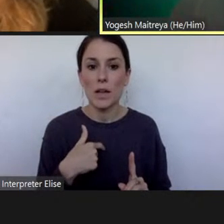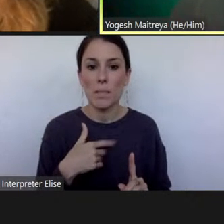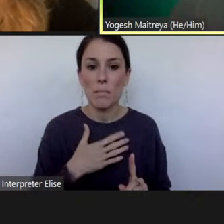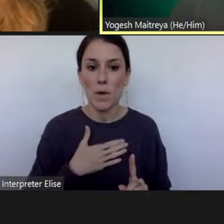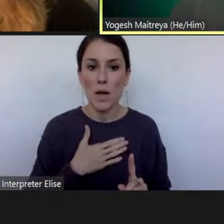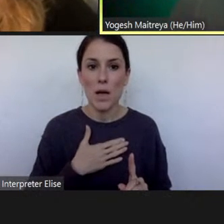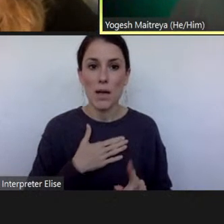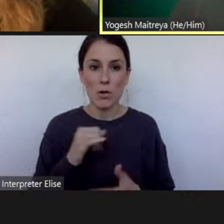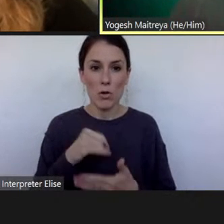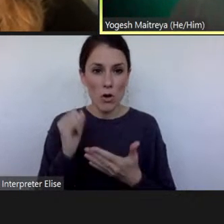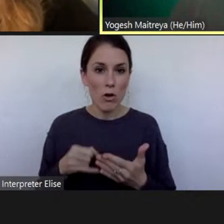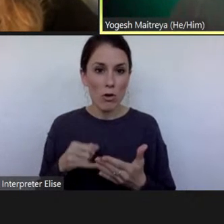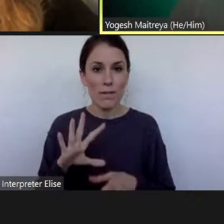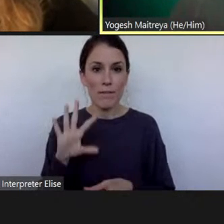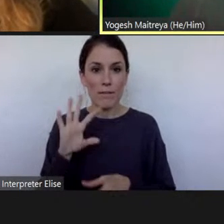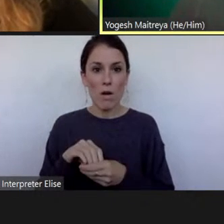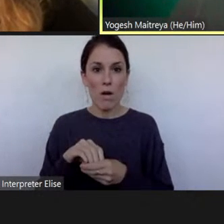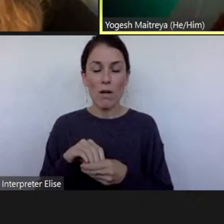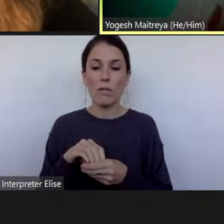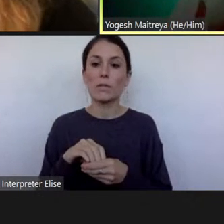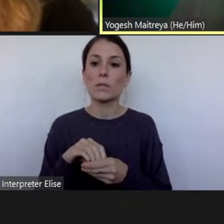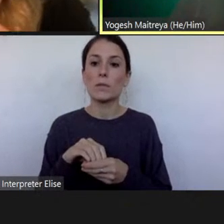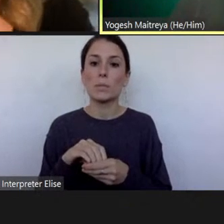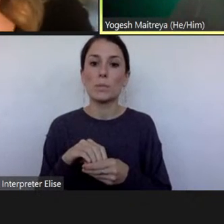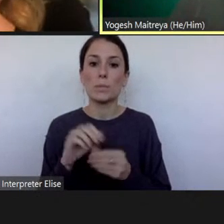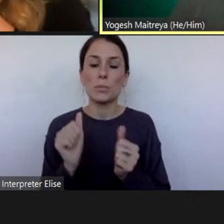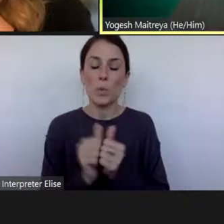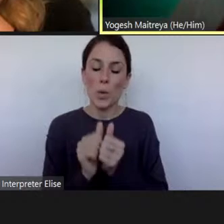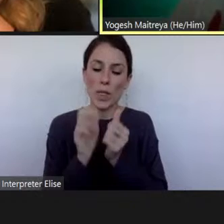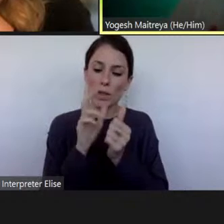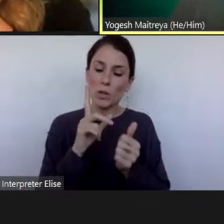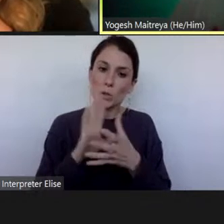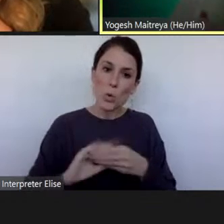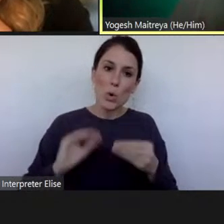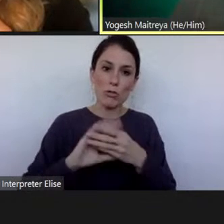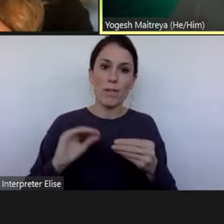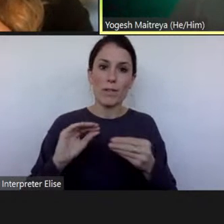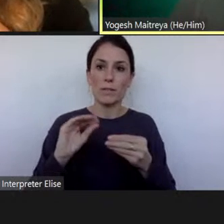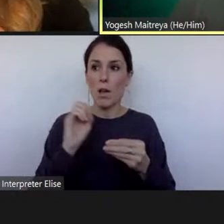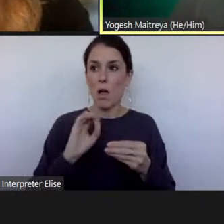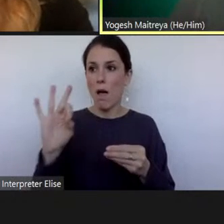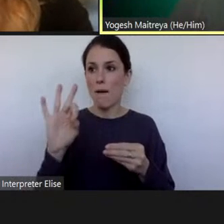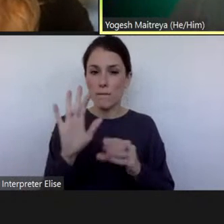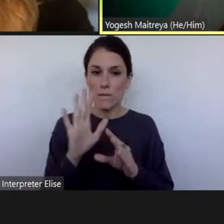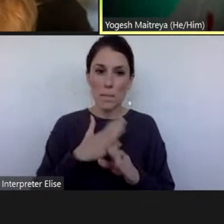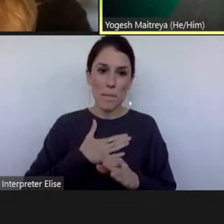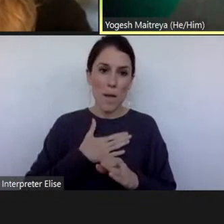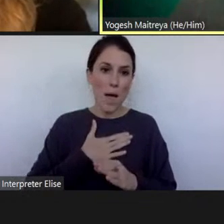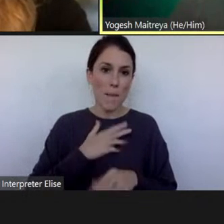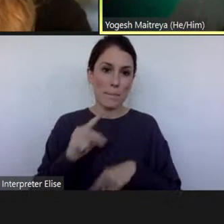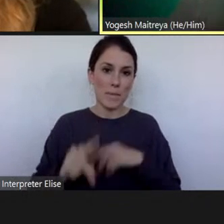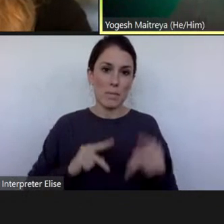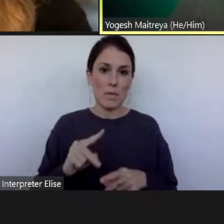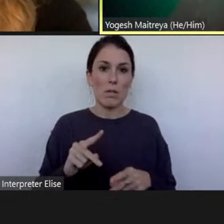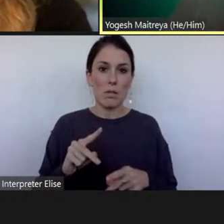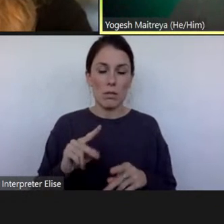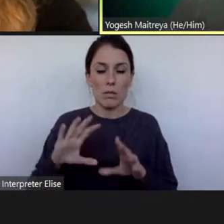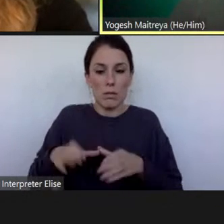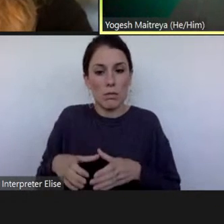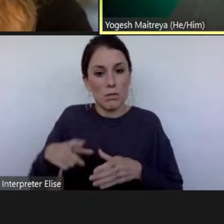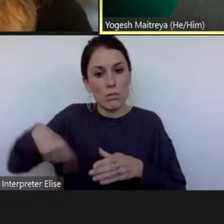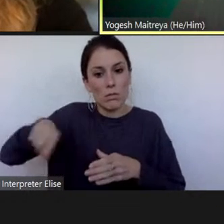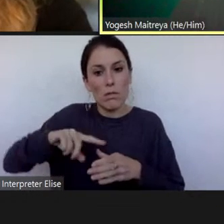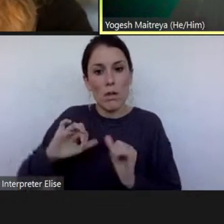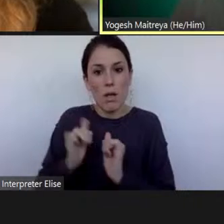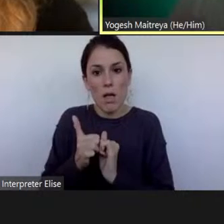my art involves with stories of my people and how I can produce them